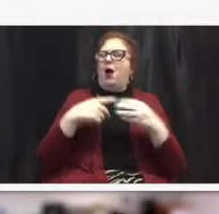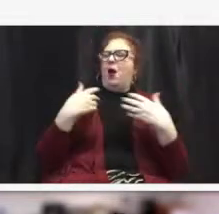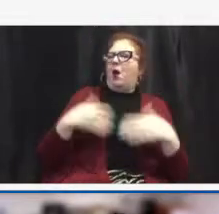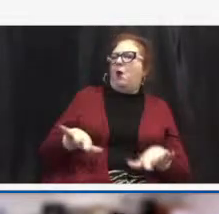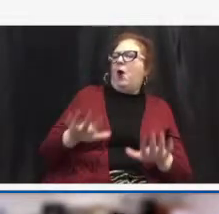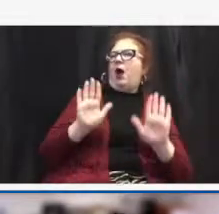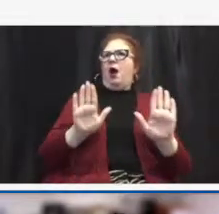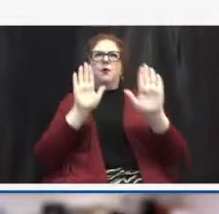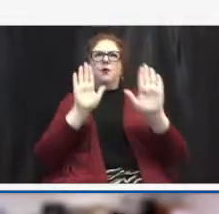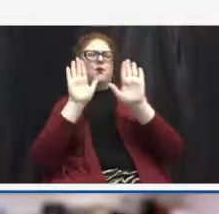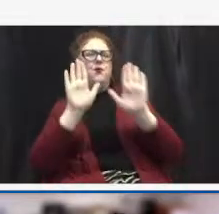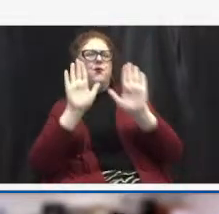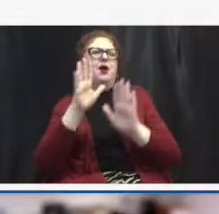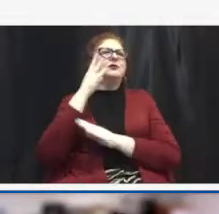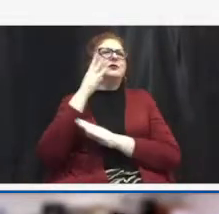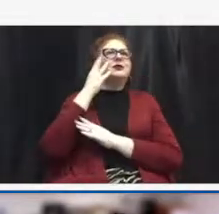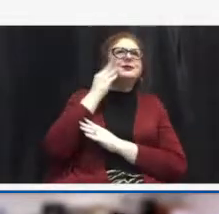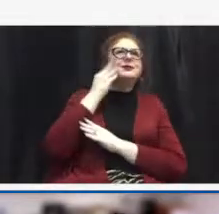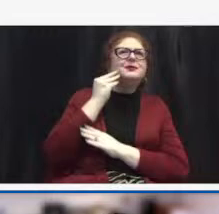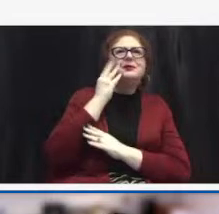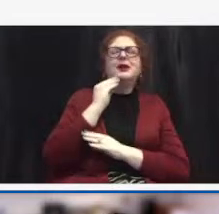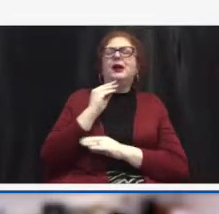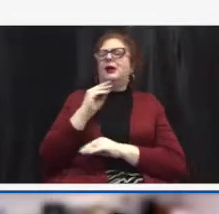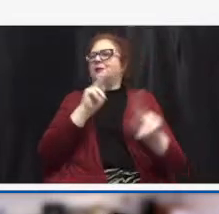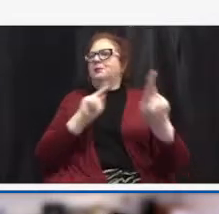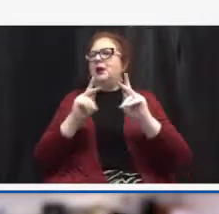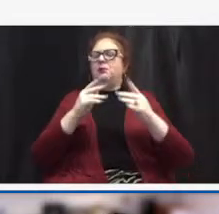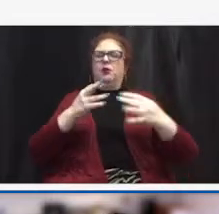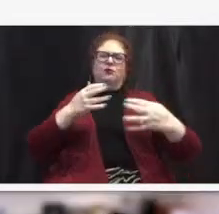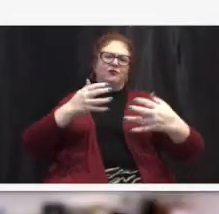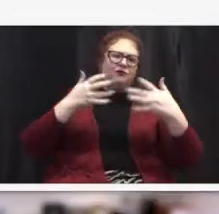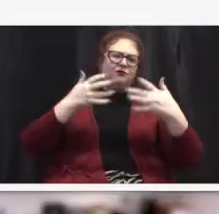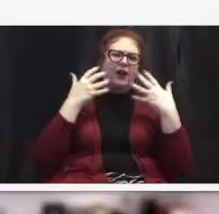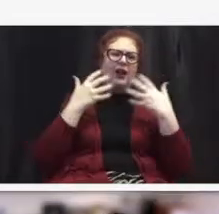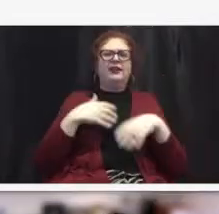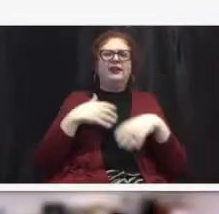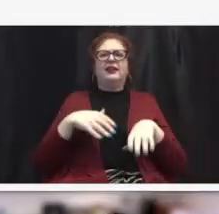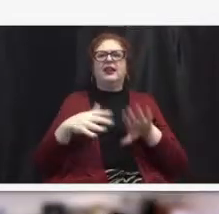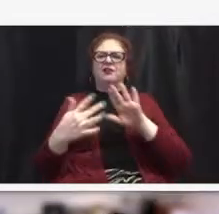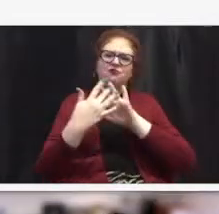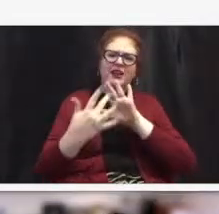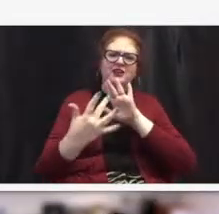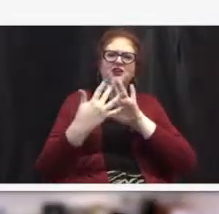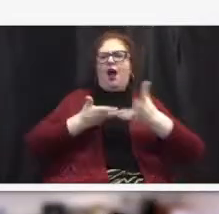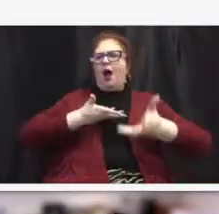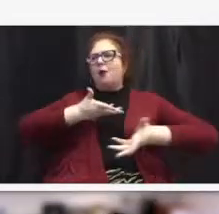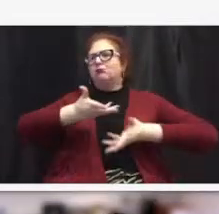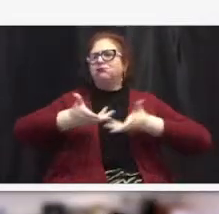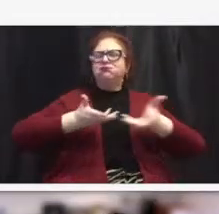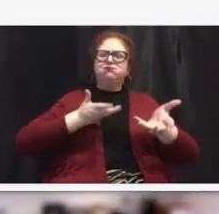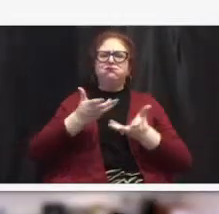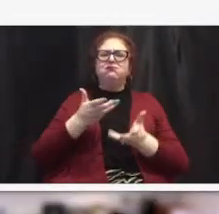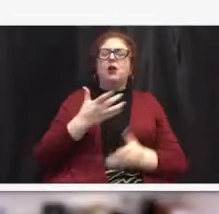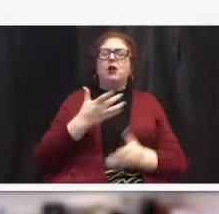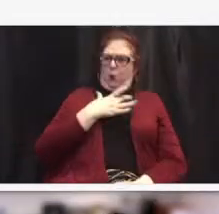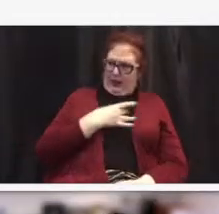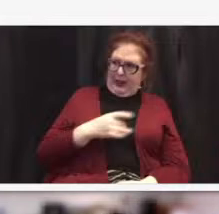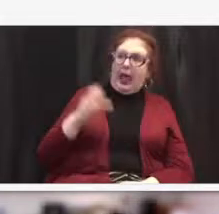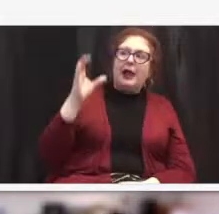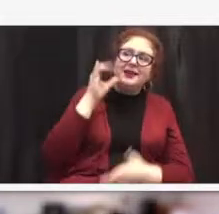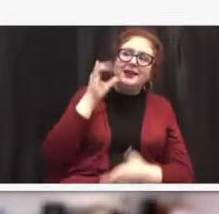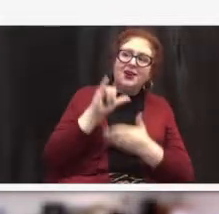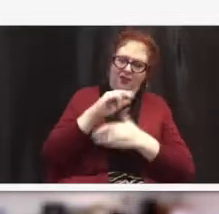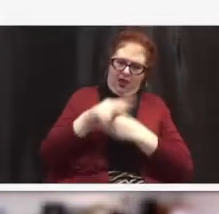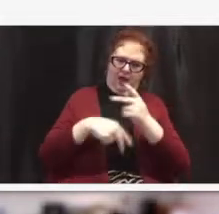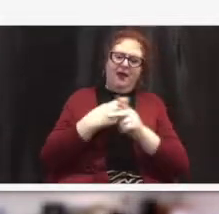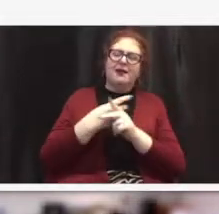how everybody just reached out to them and were so friendly. So that's the kind of story that you like to hear about short-term rentals. And I